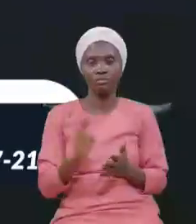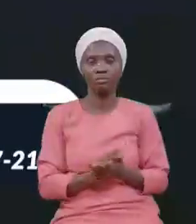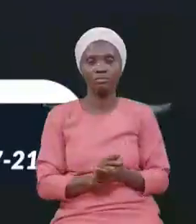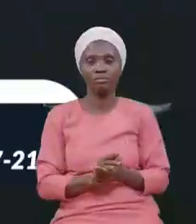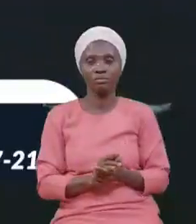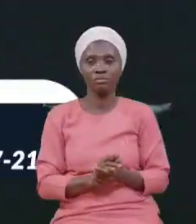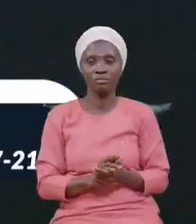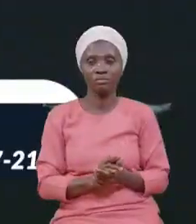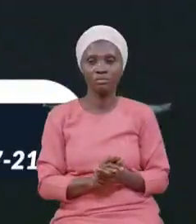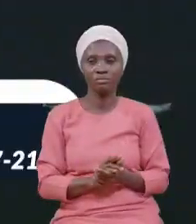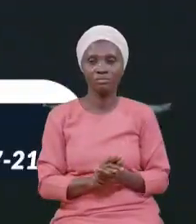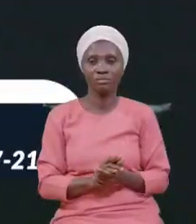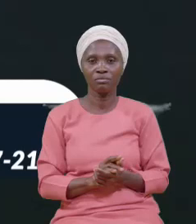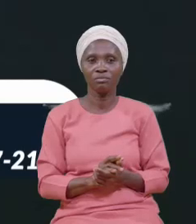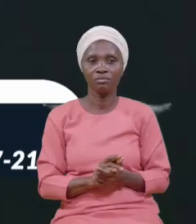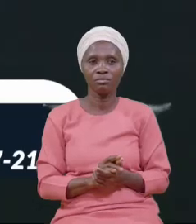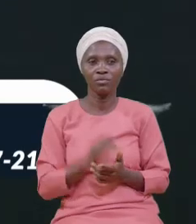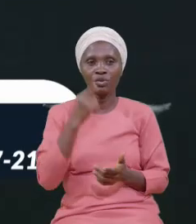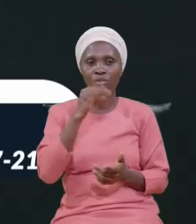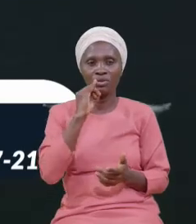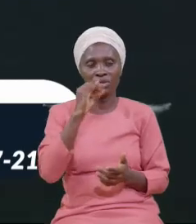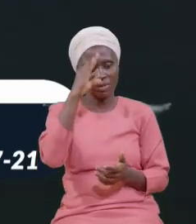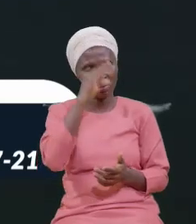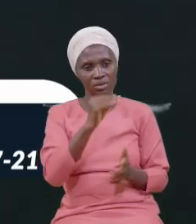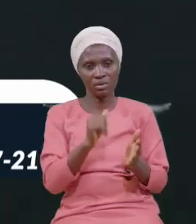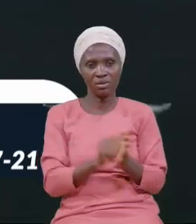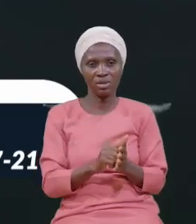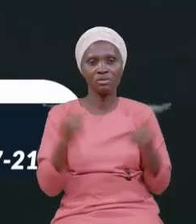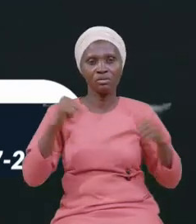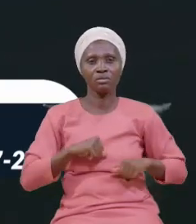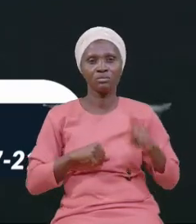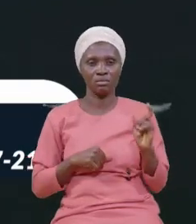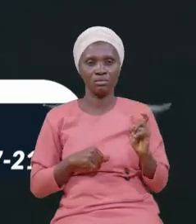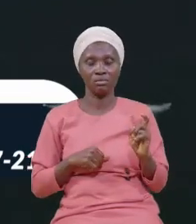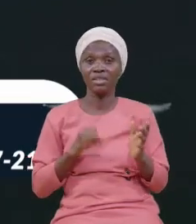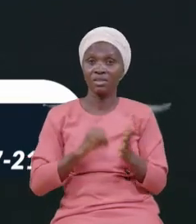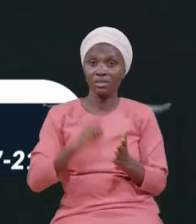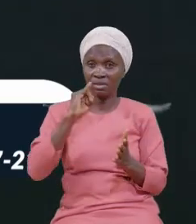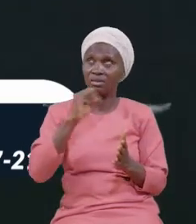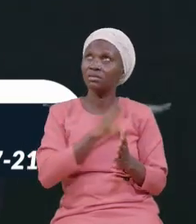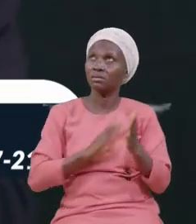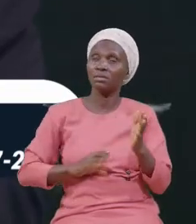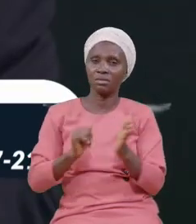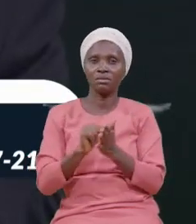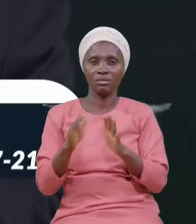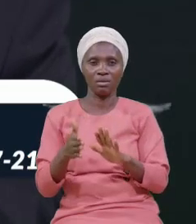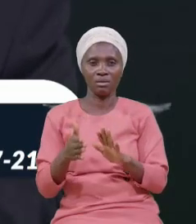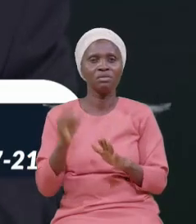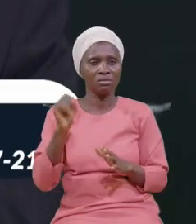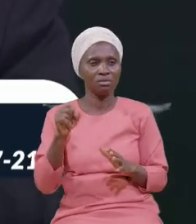he that condemneth? It is Christ that died, yea,